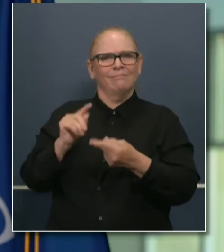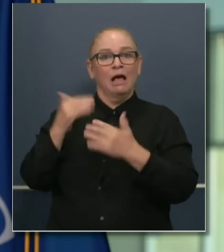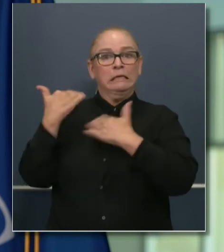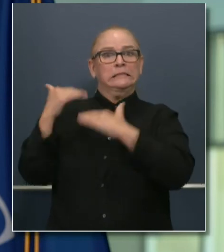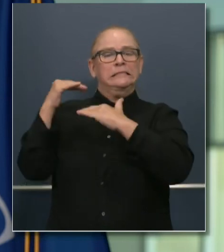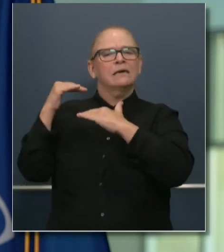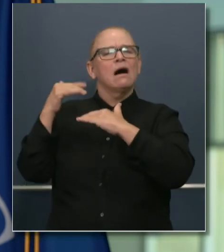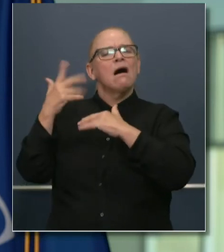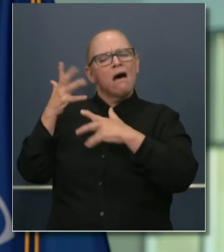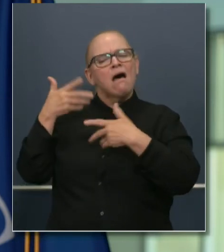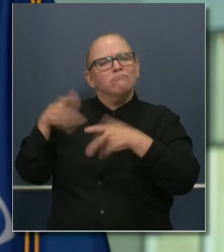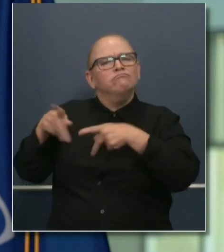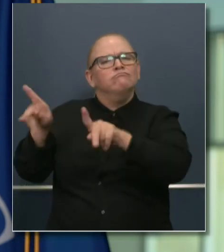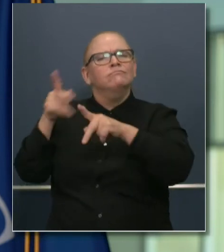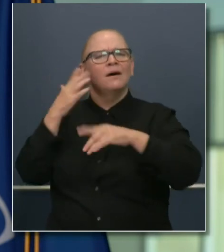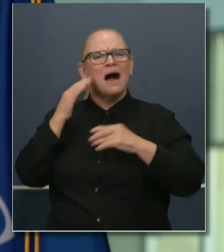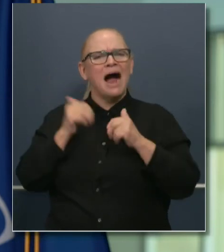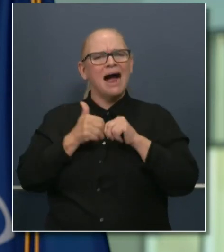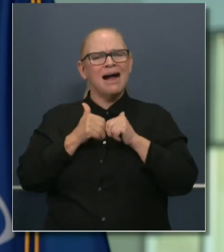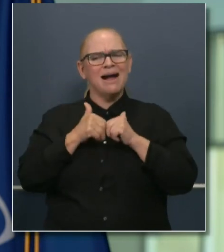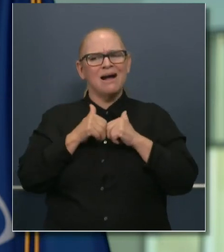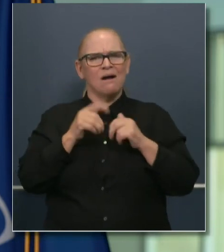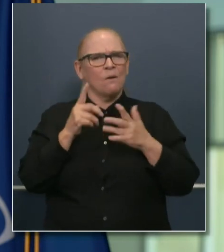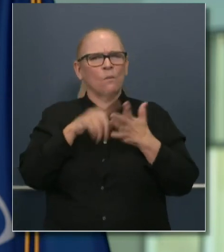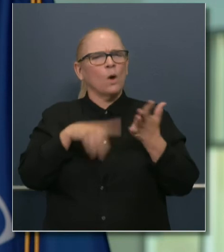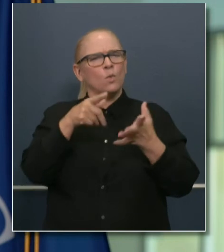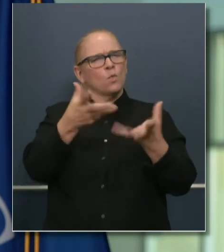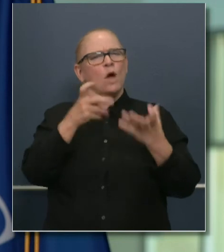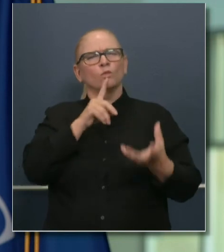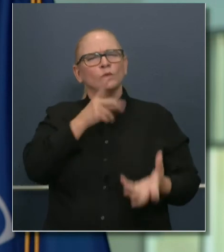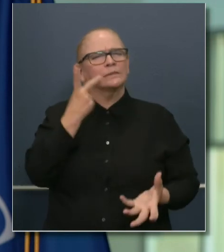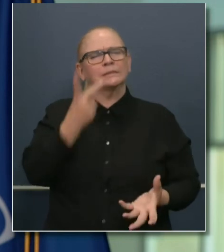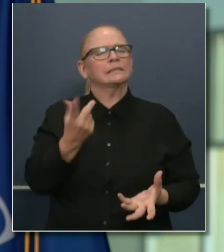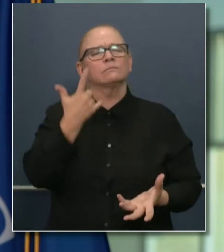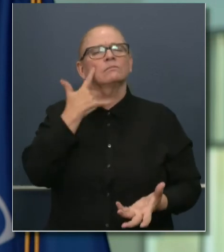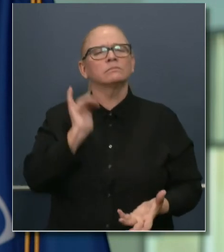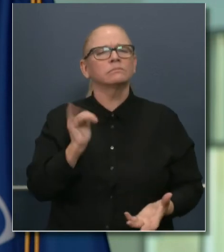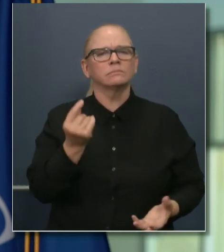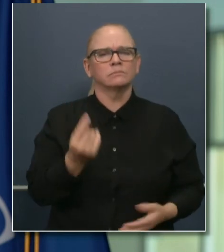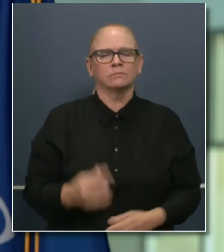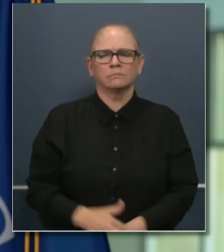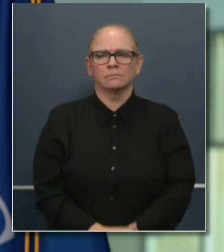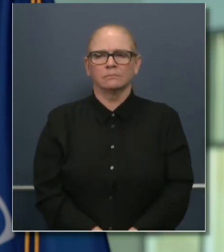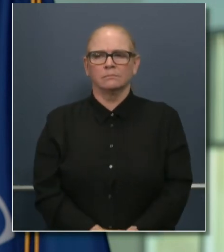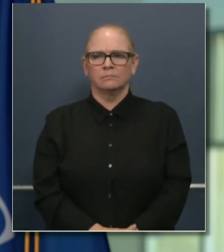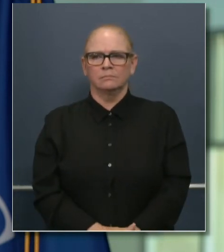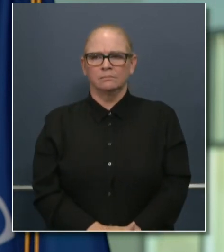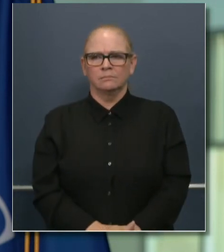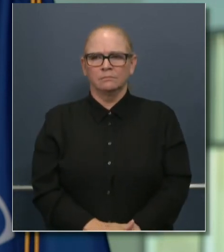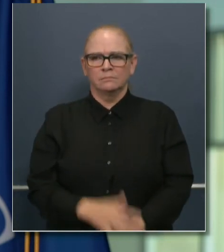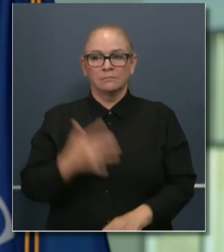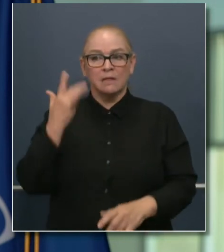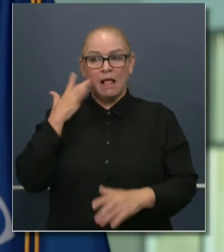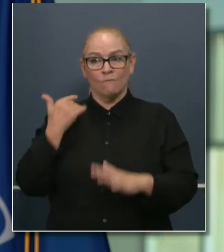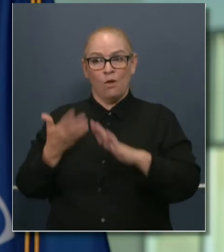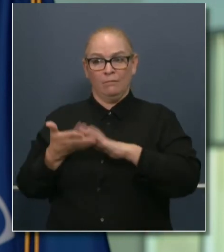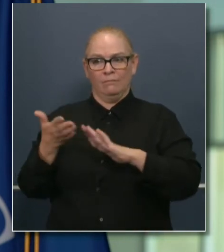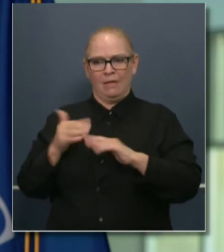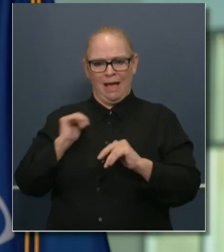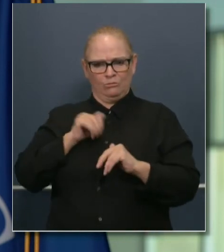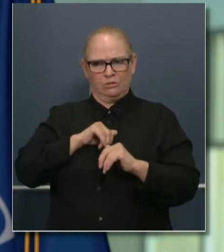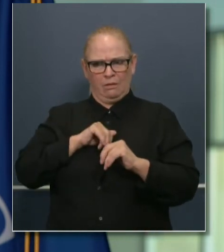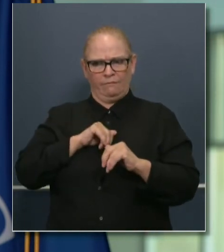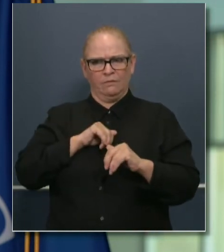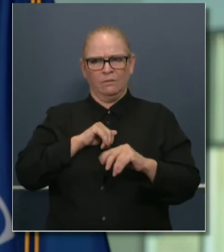broadly, bigger picture question, California isn't dealing with this in a vacuum. I'm wondering, what are the key lessons you've learned from governors of